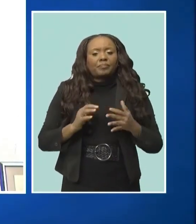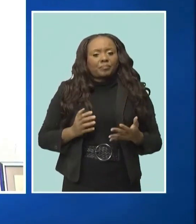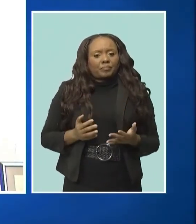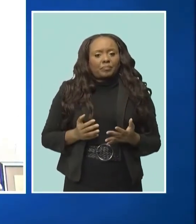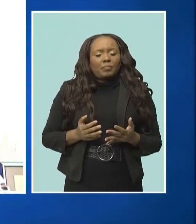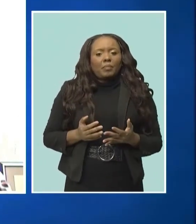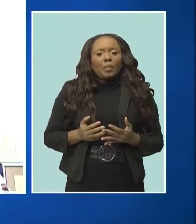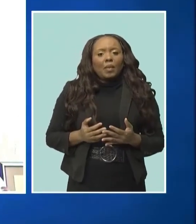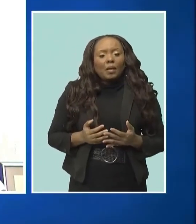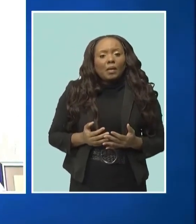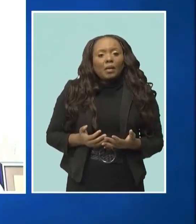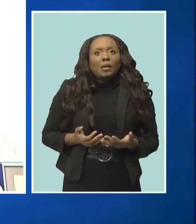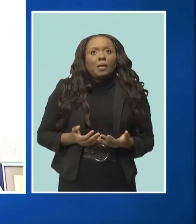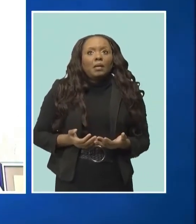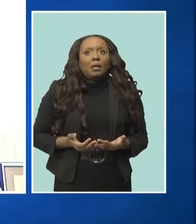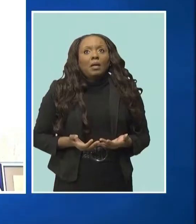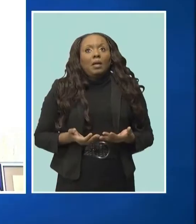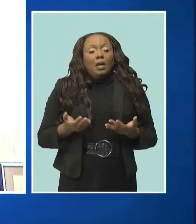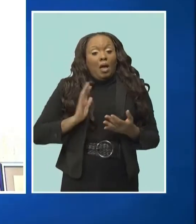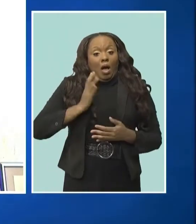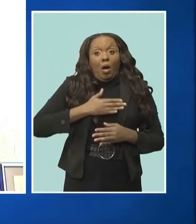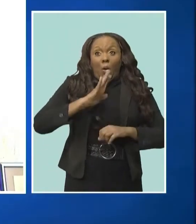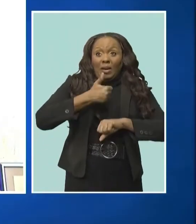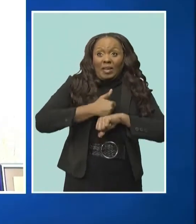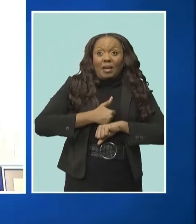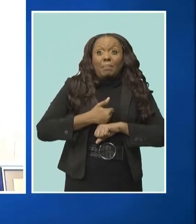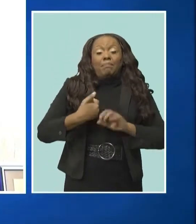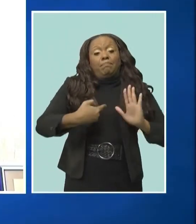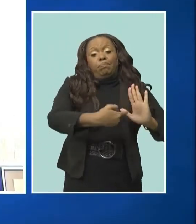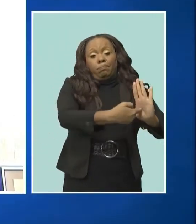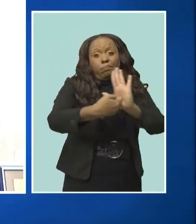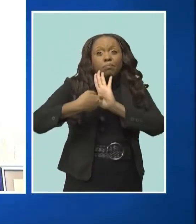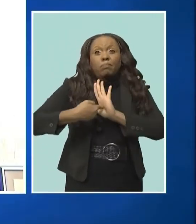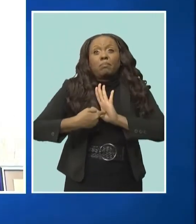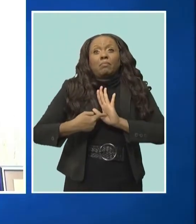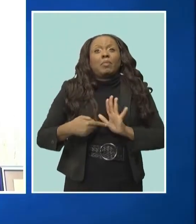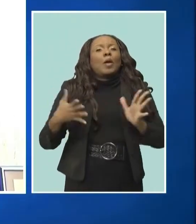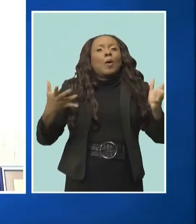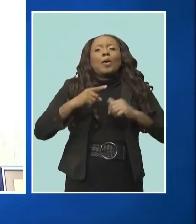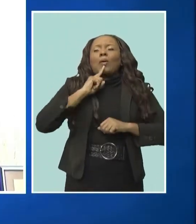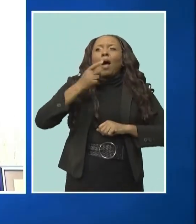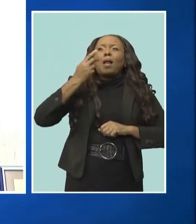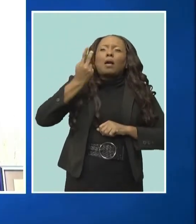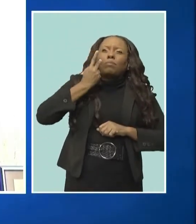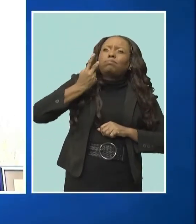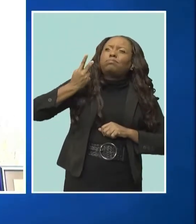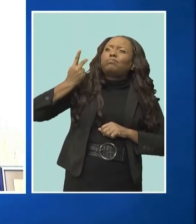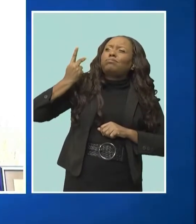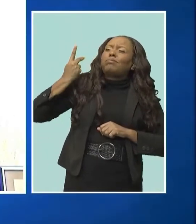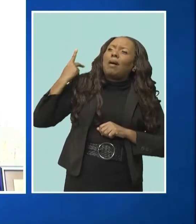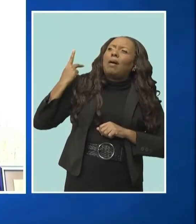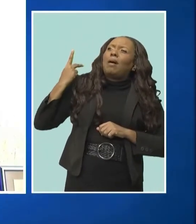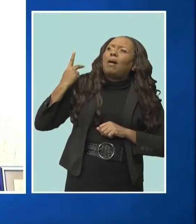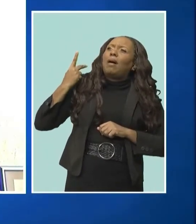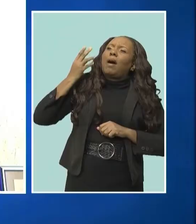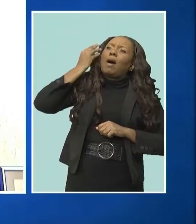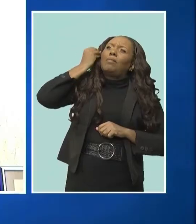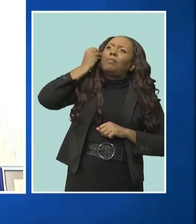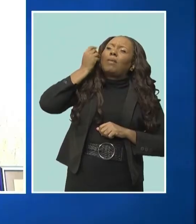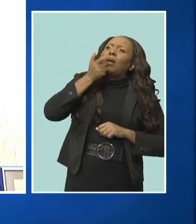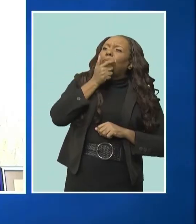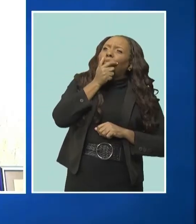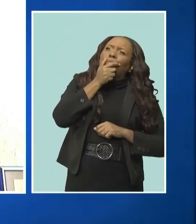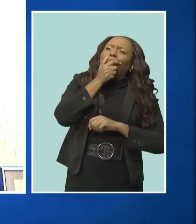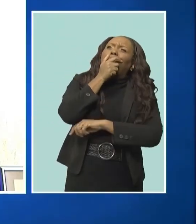do for this display was to kind of have a little bit of nostalgia. There's a phrase,